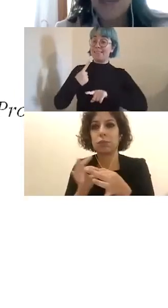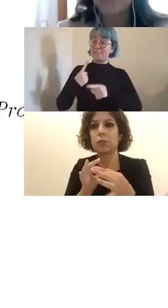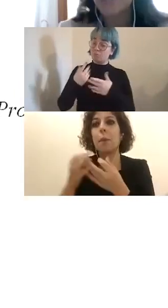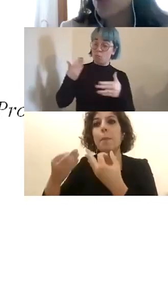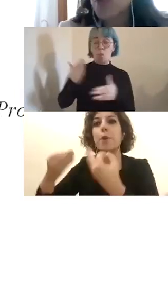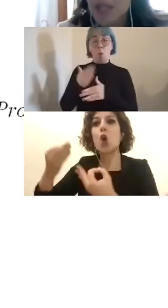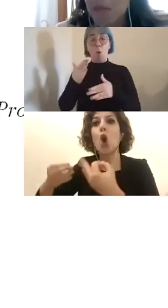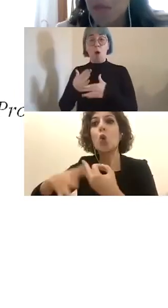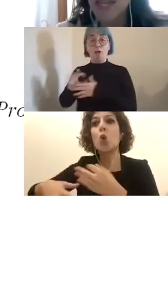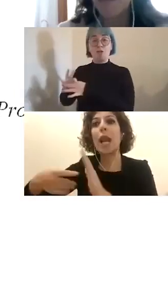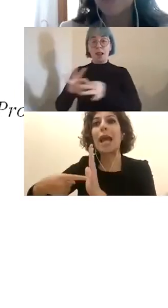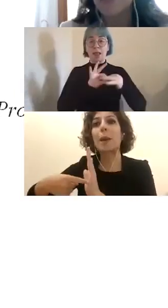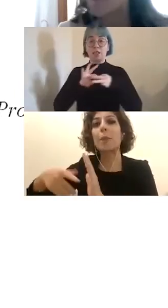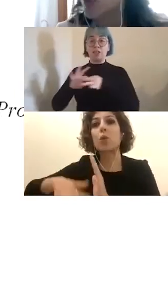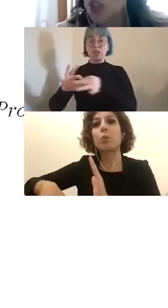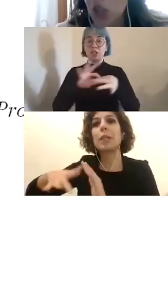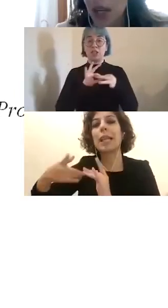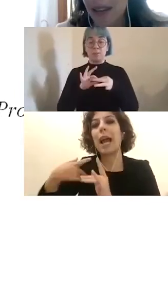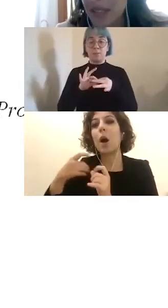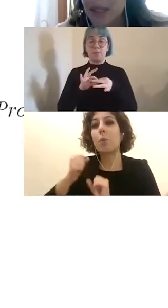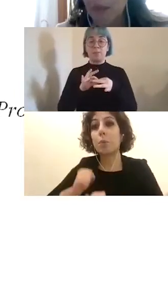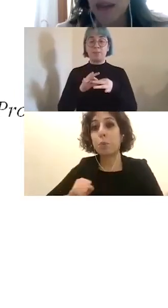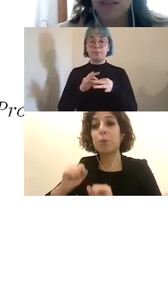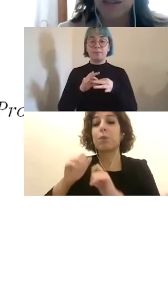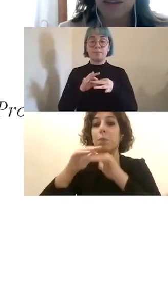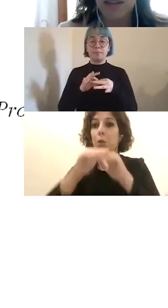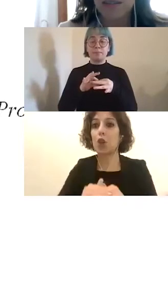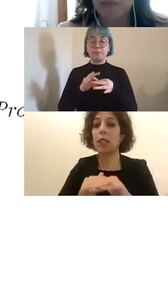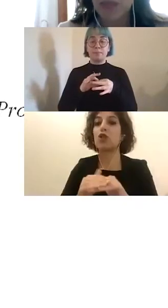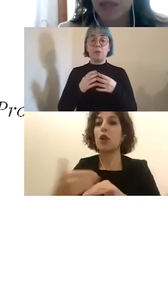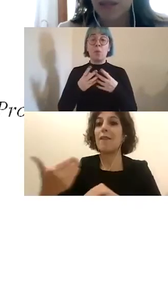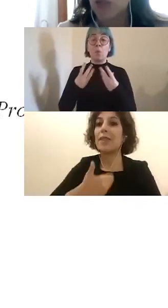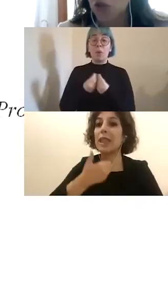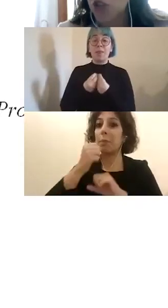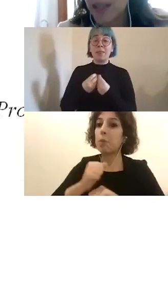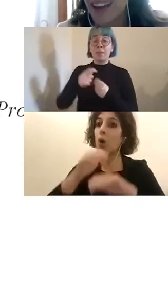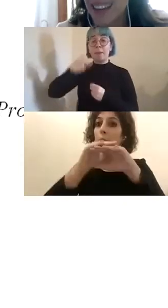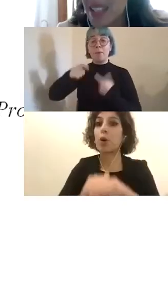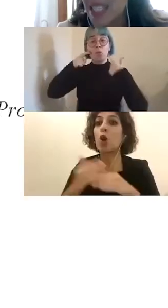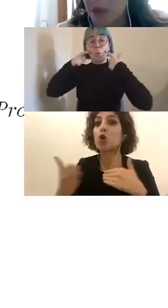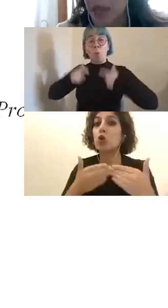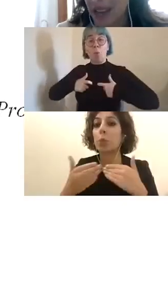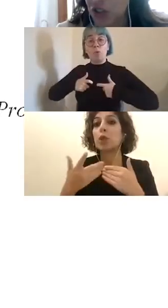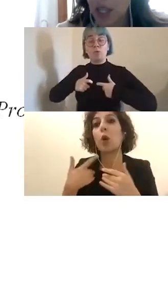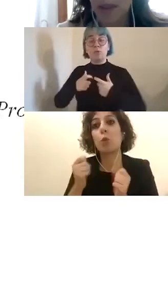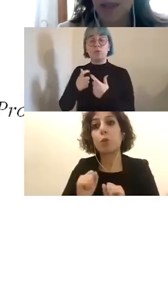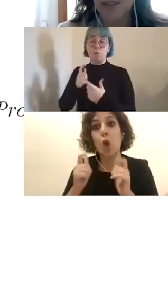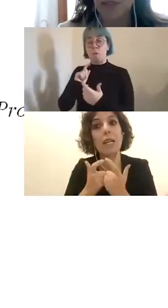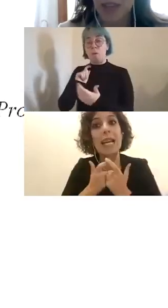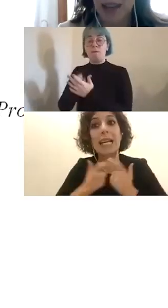work of relationship with the prosecutor's office.